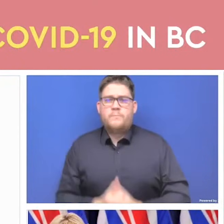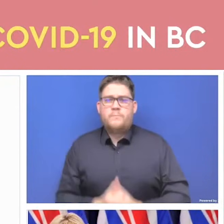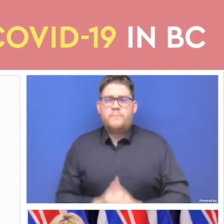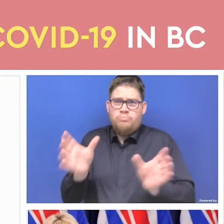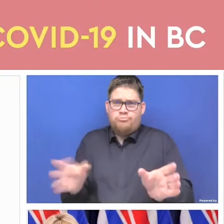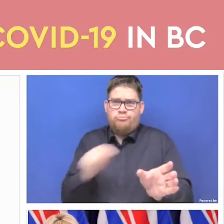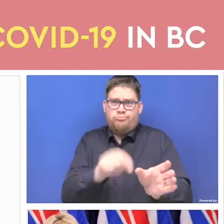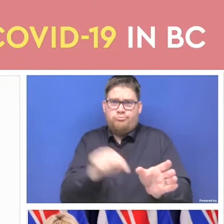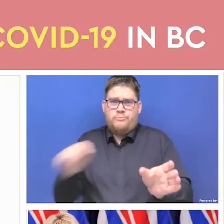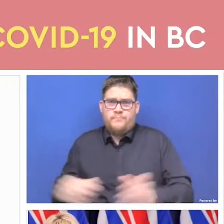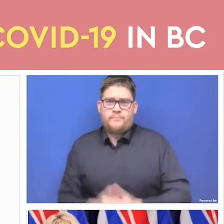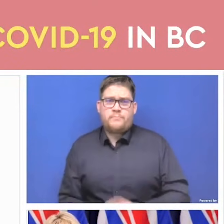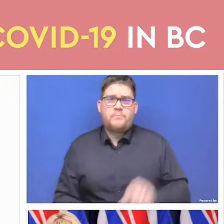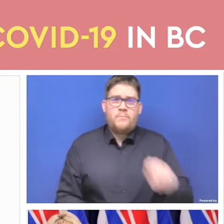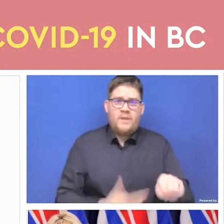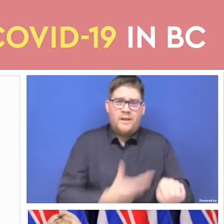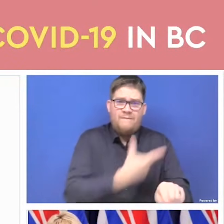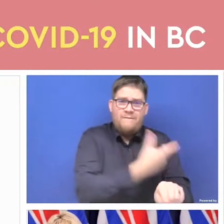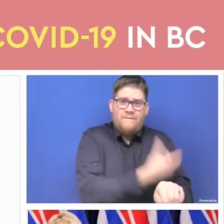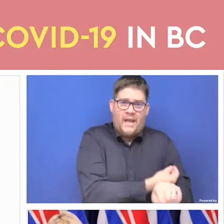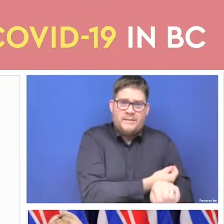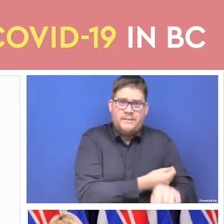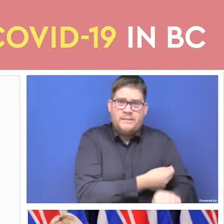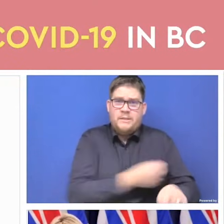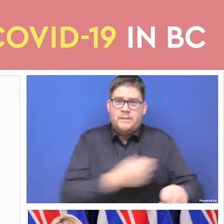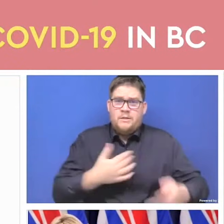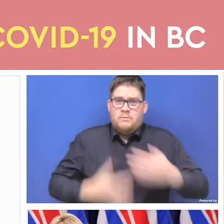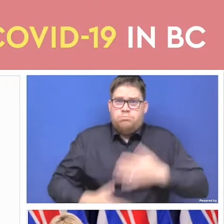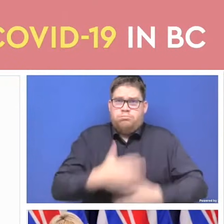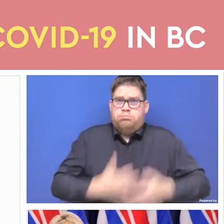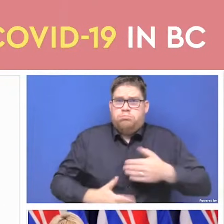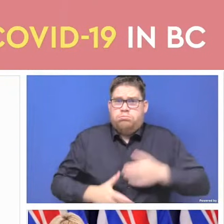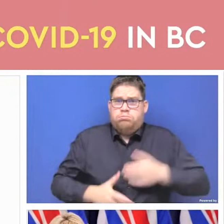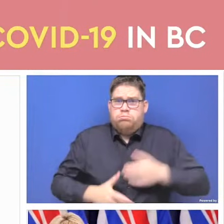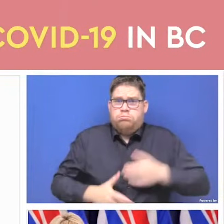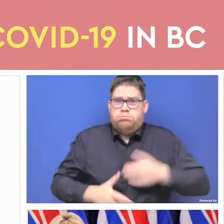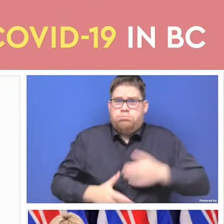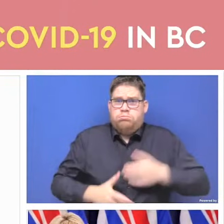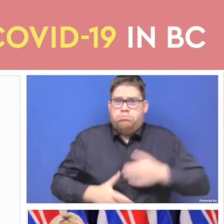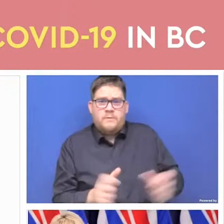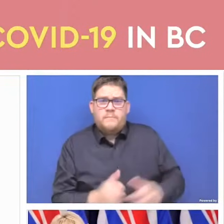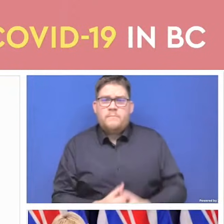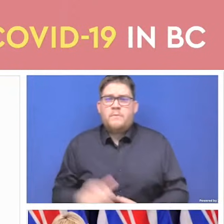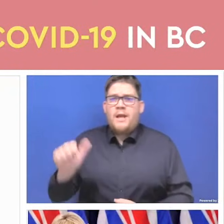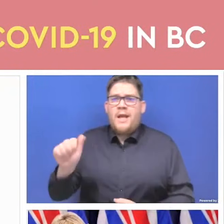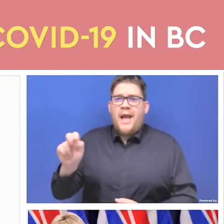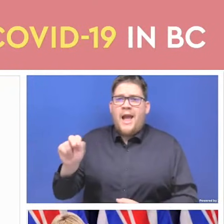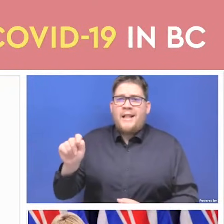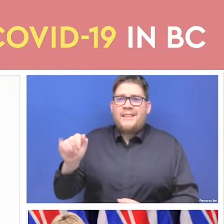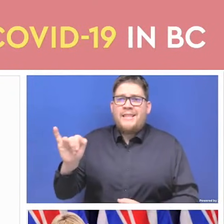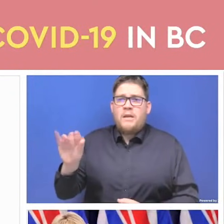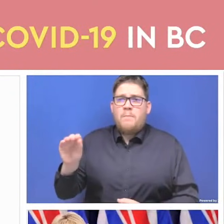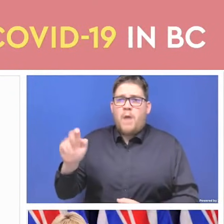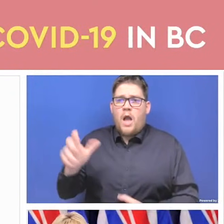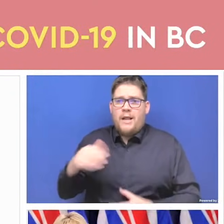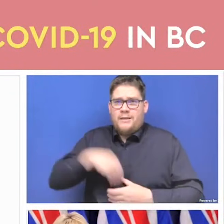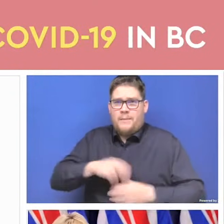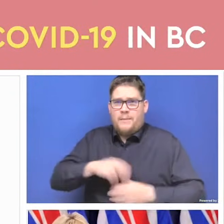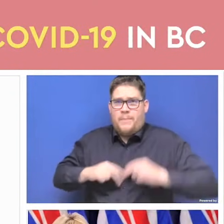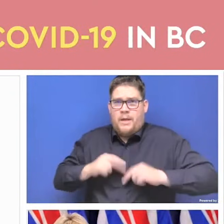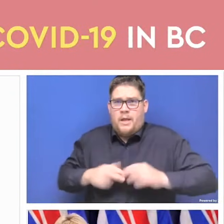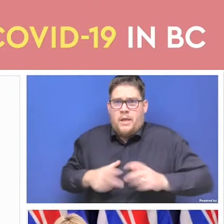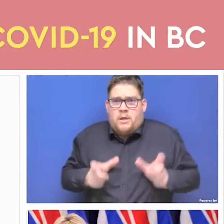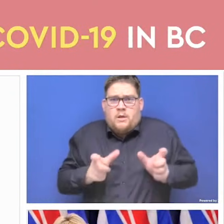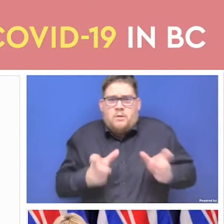call our humoral immune system, and those antibodies, whether from infection or from vaccination, all go down over time. And